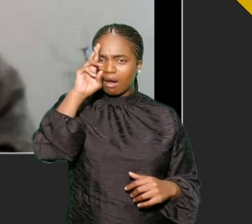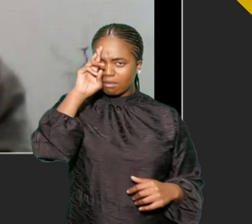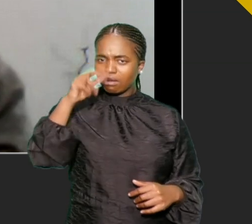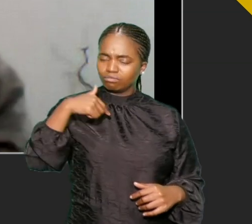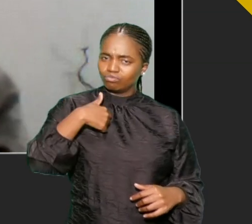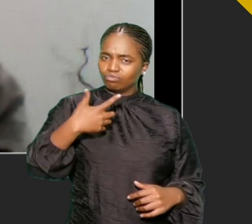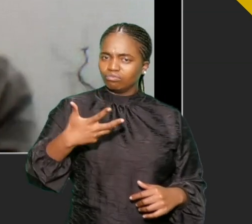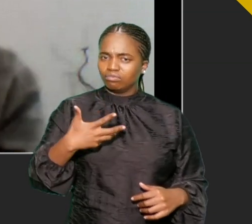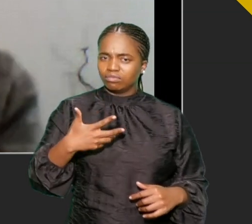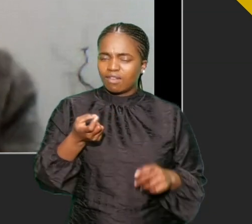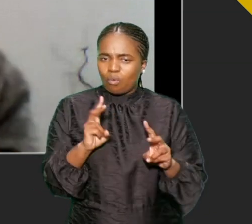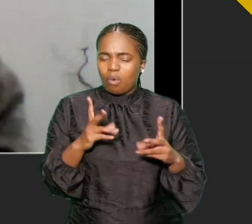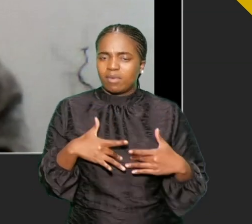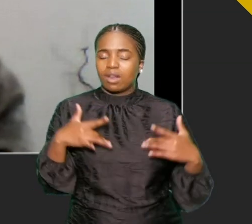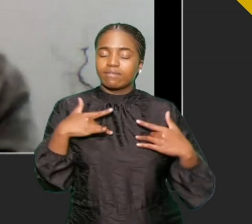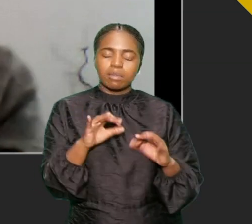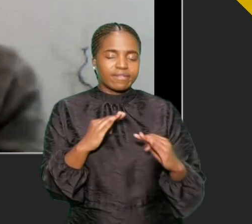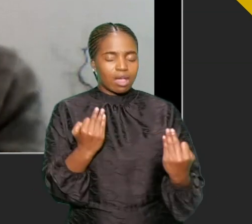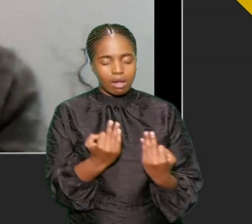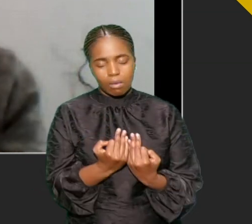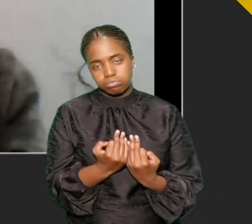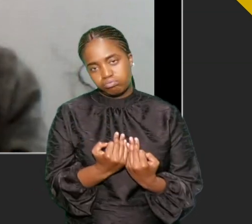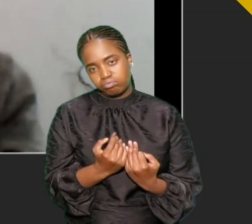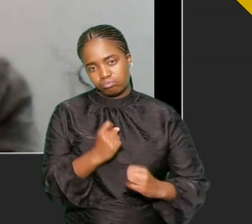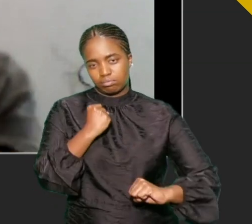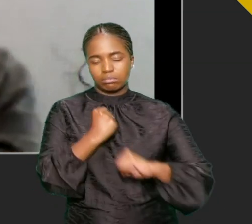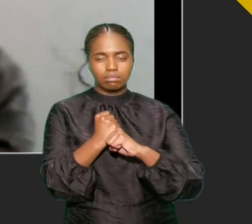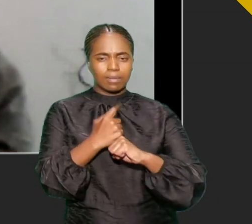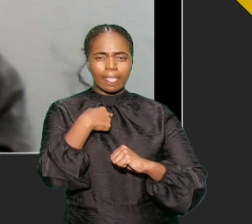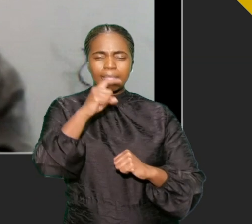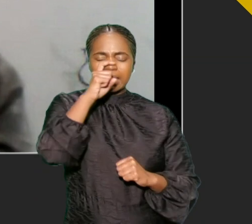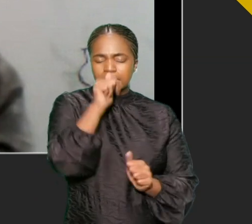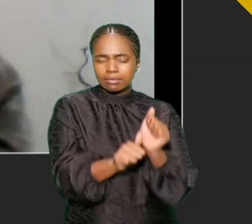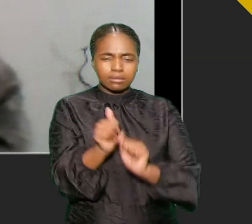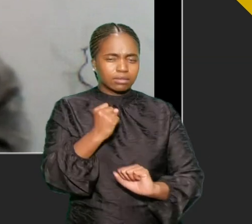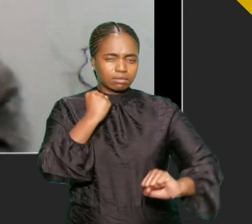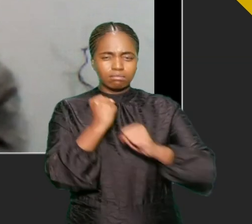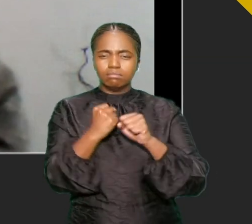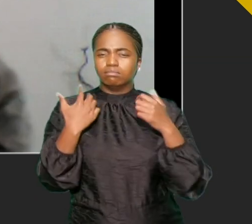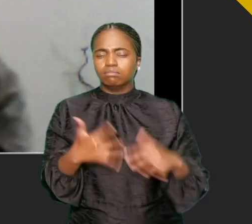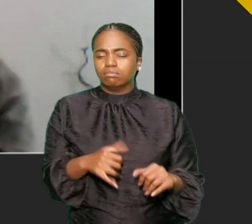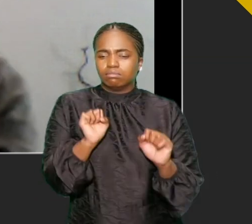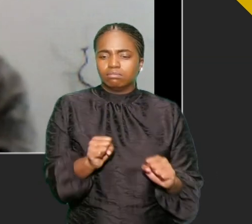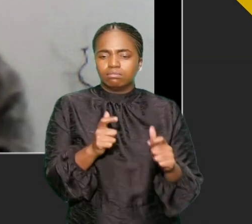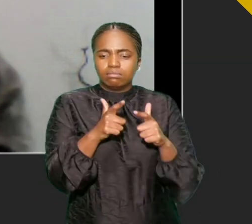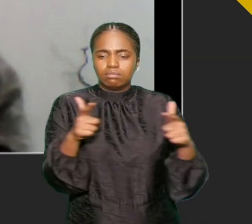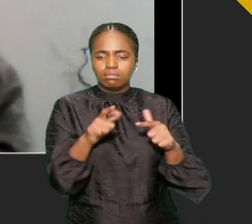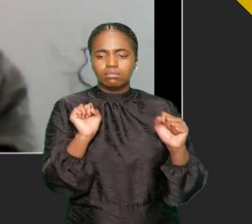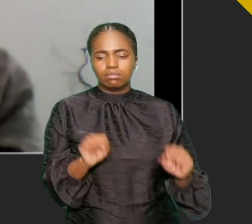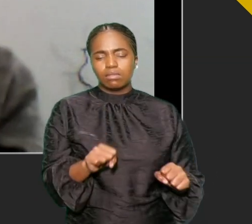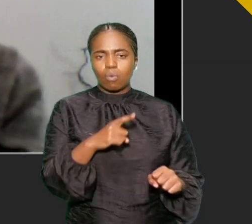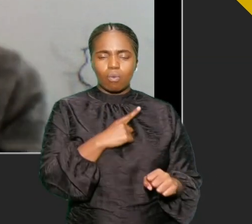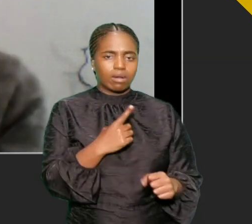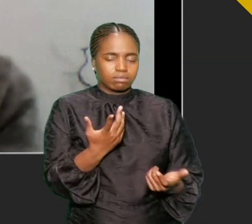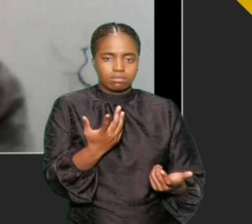had to fight for. So yes, my family, my kids, my siblings, everyone were the call as a drive for me to